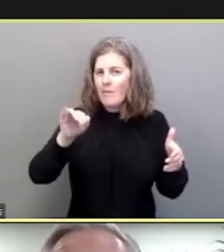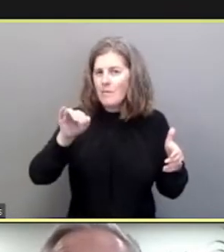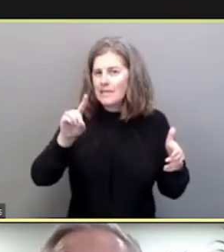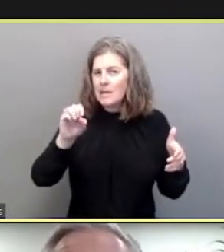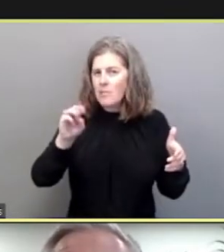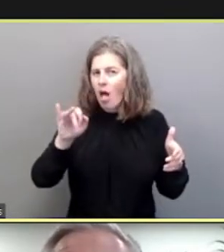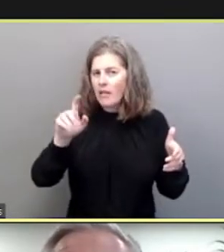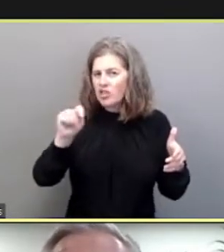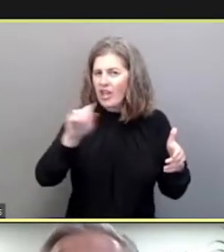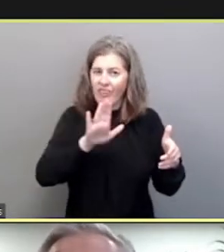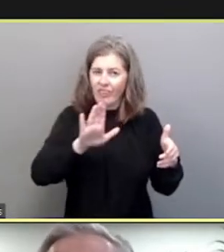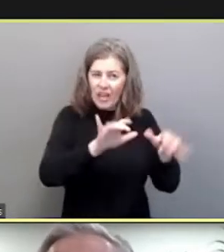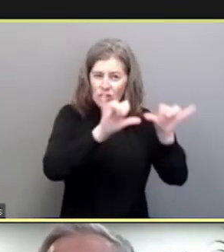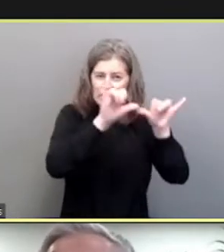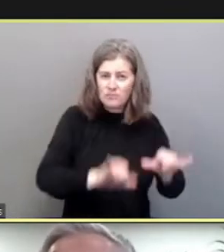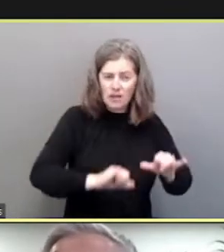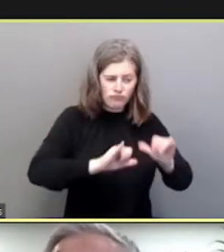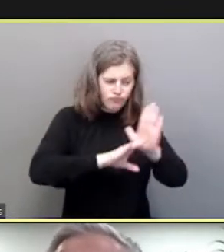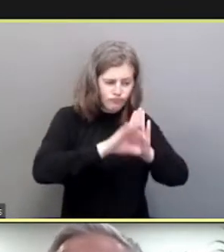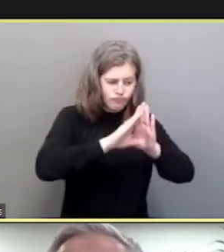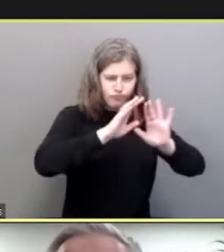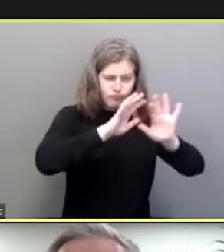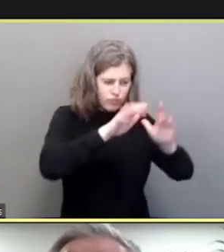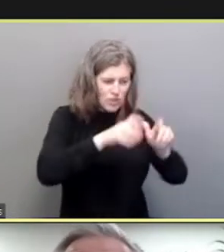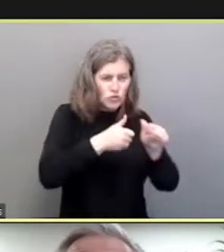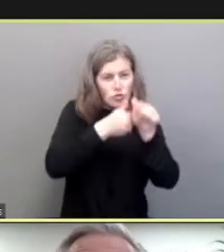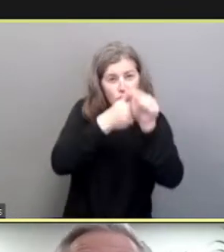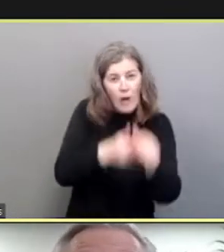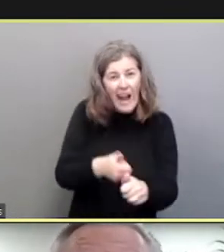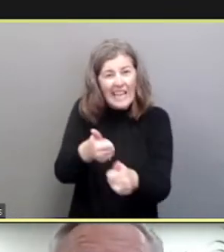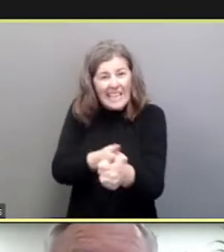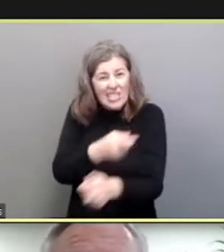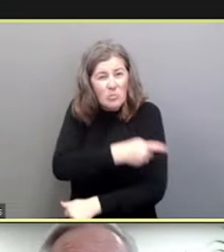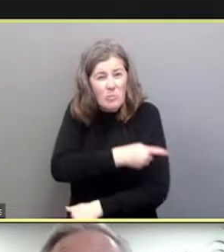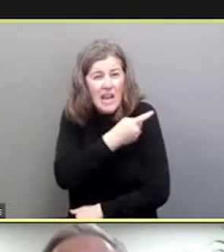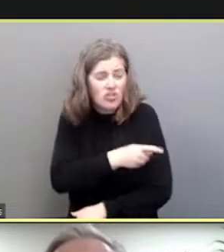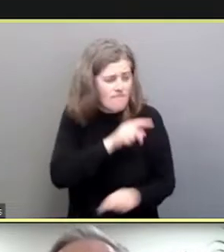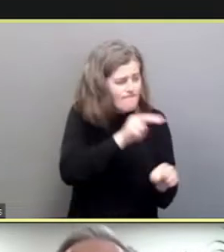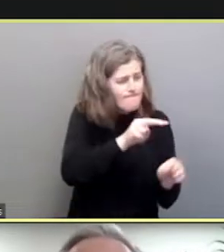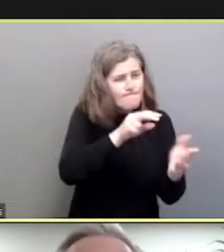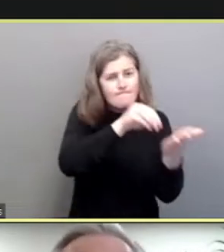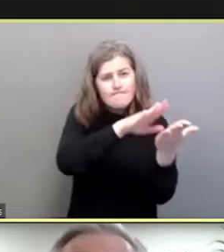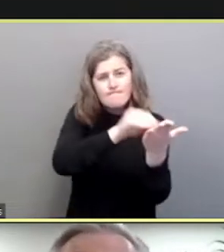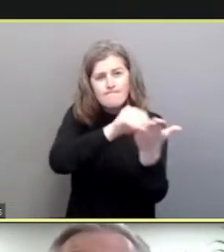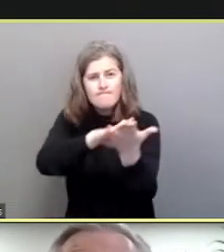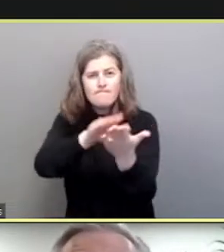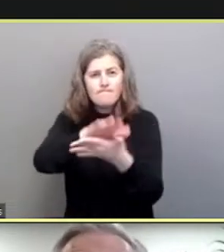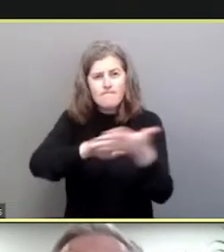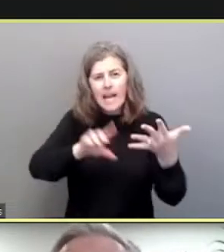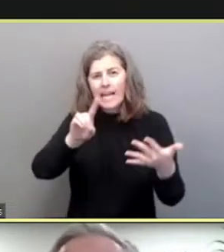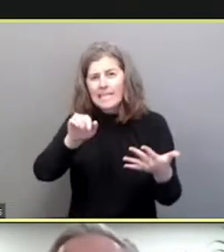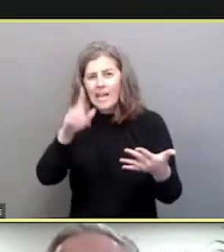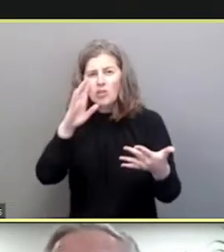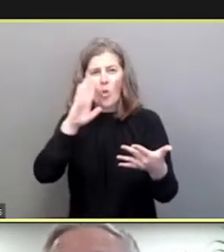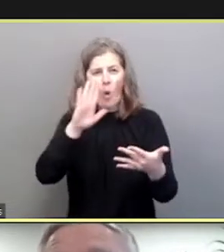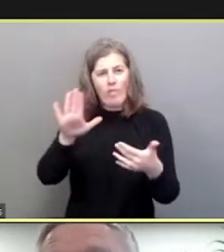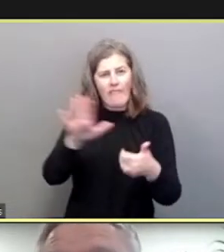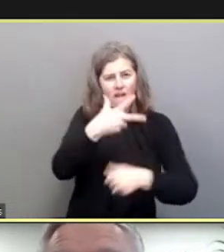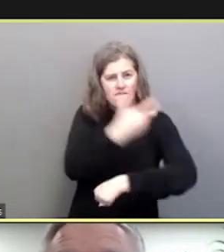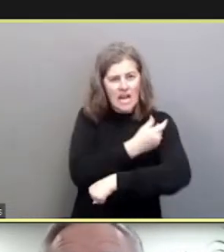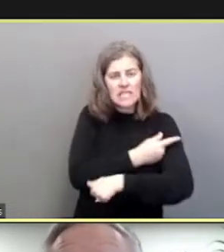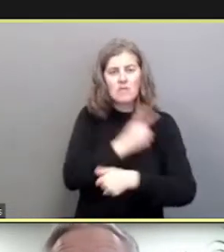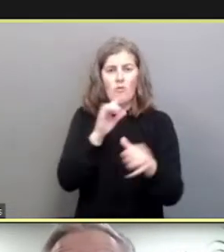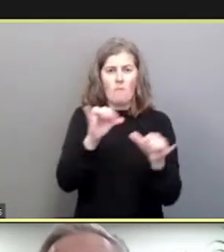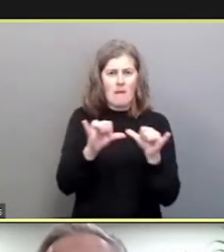system they've created to track every patient, to link them to each vaccine, and to measure